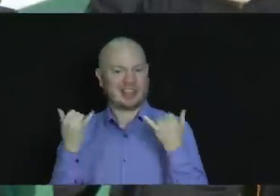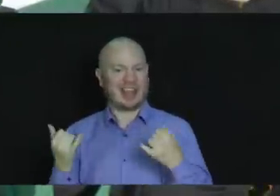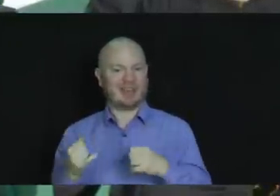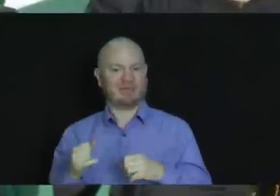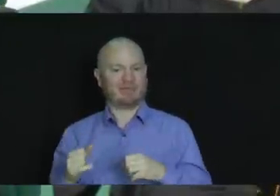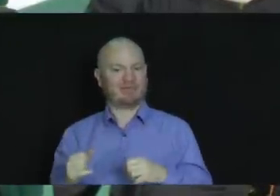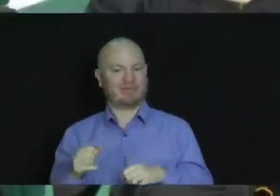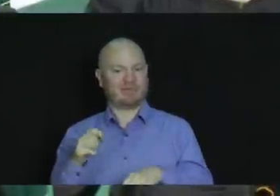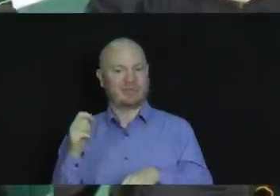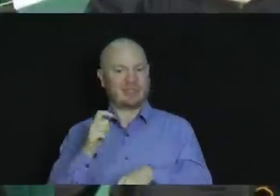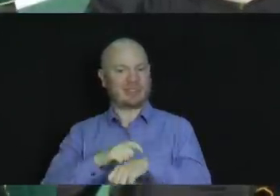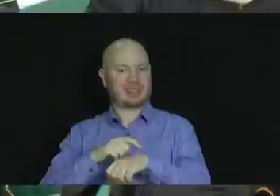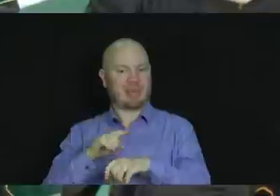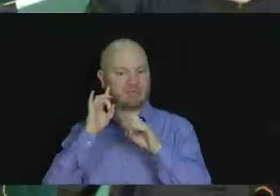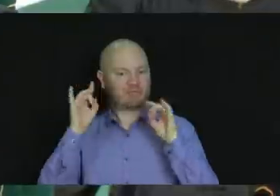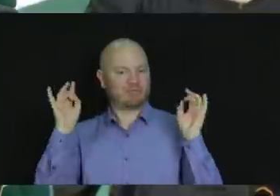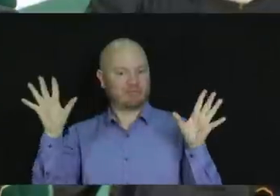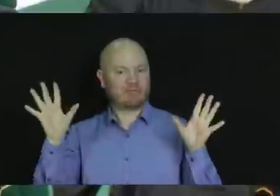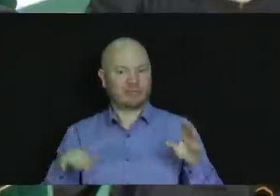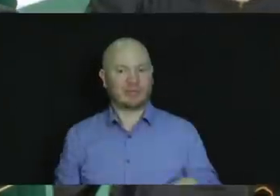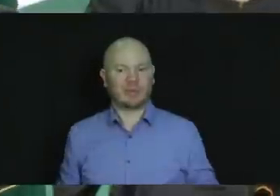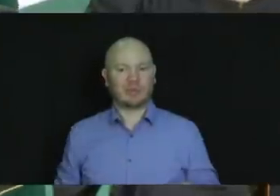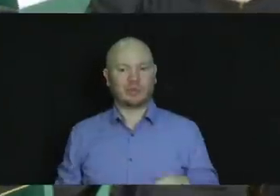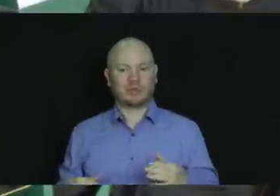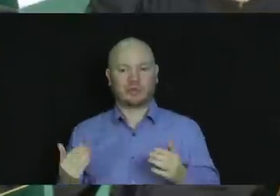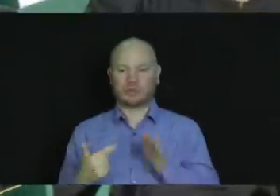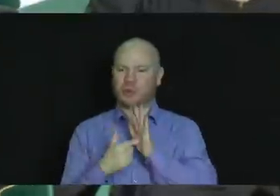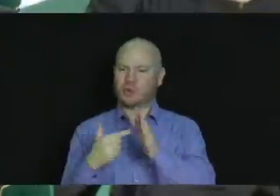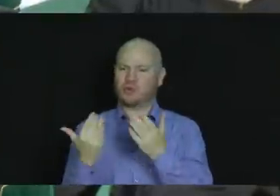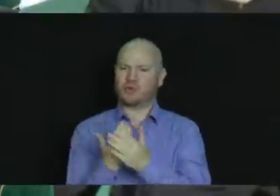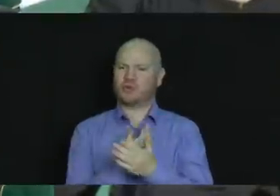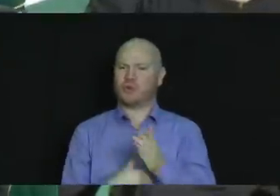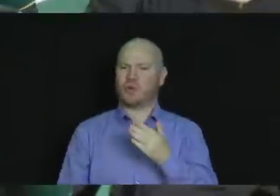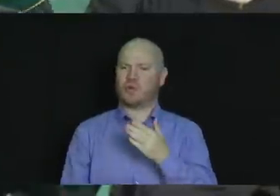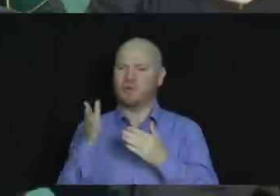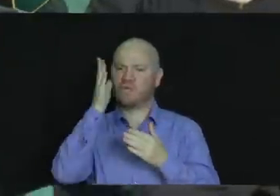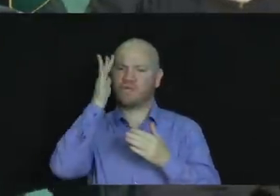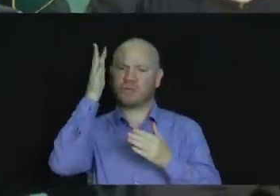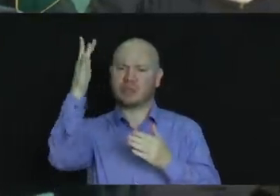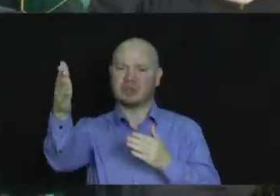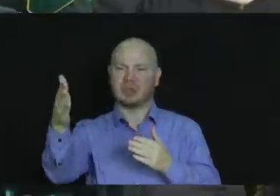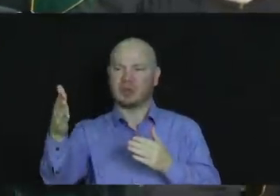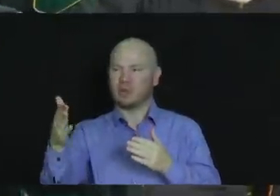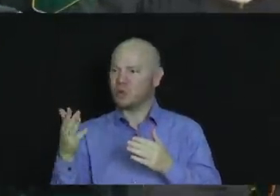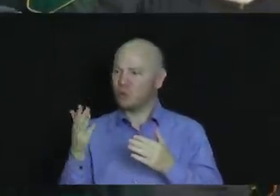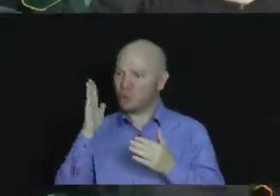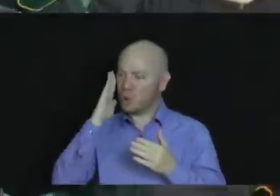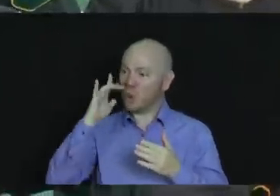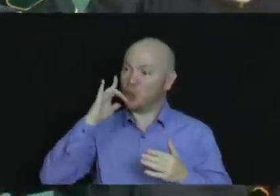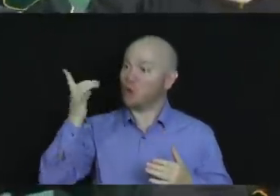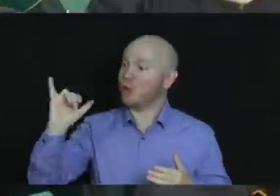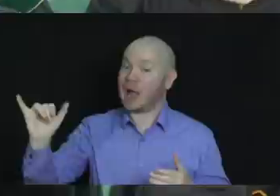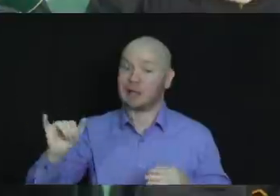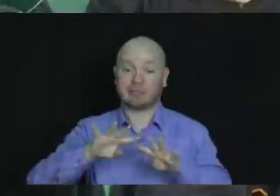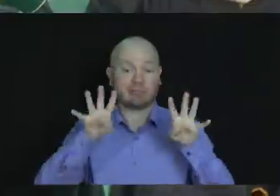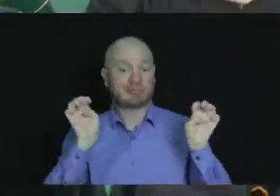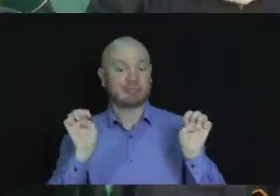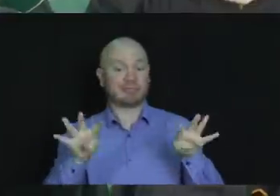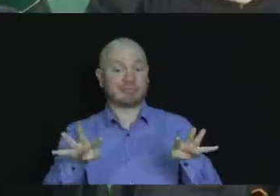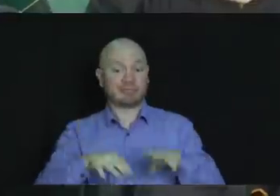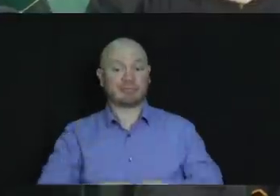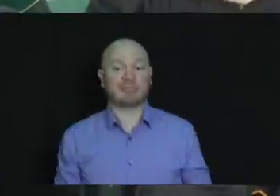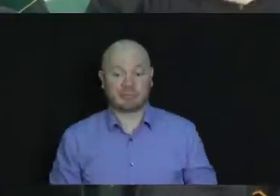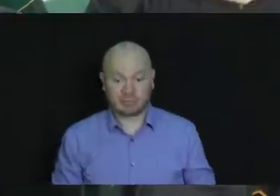future that is yet to be fully defined. Today's students are going through a crucible like no